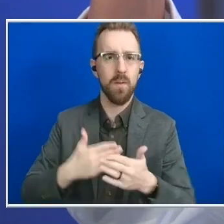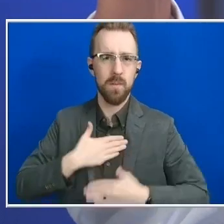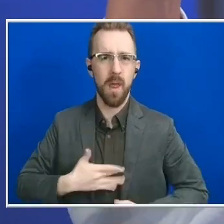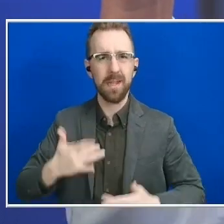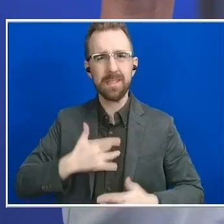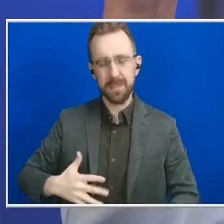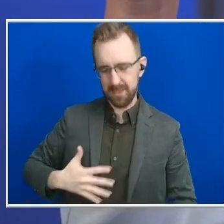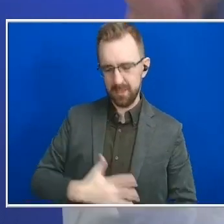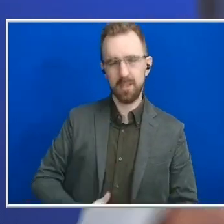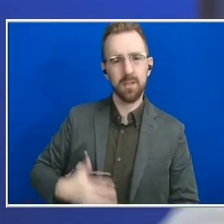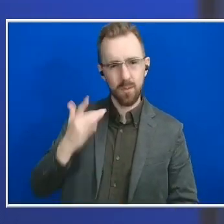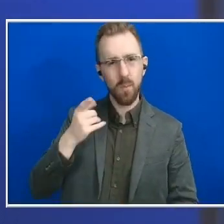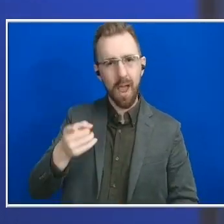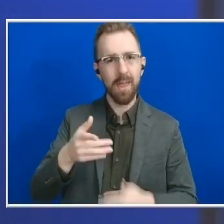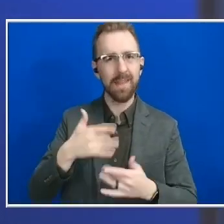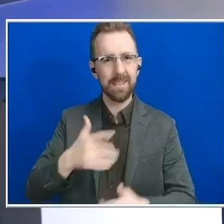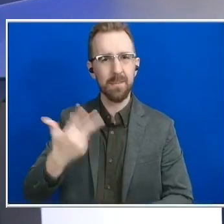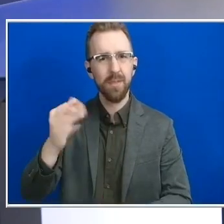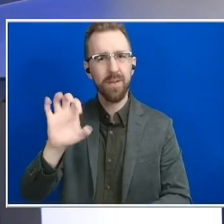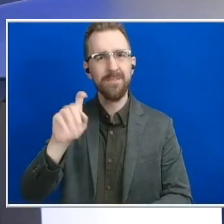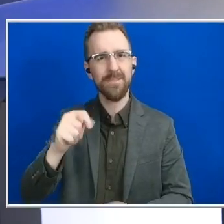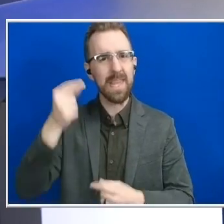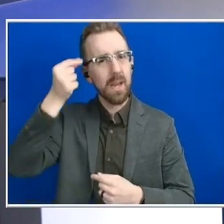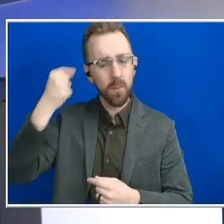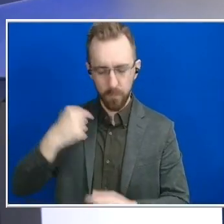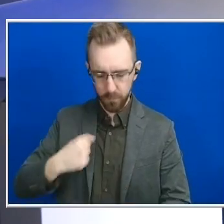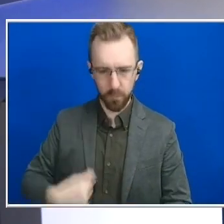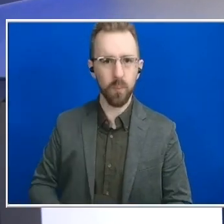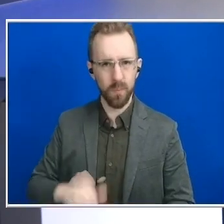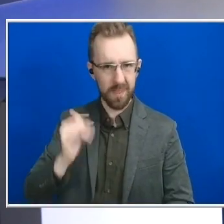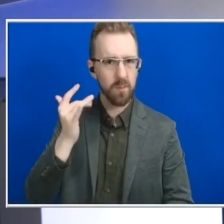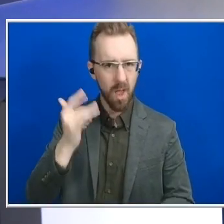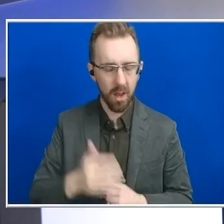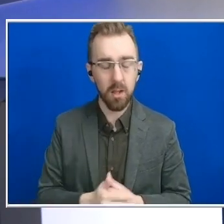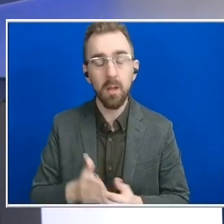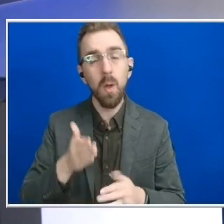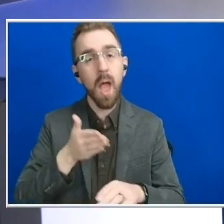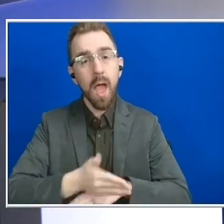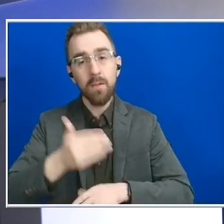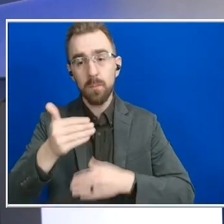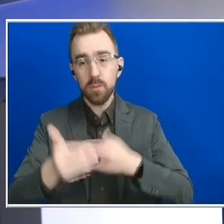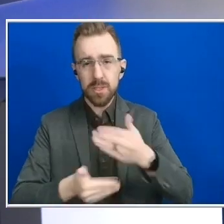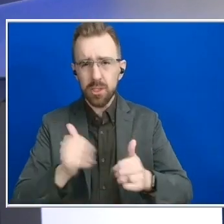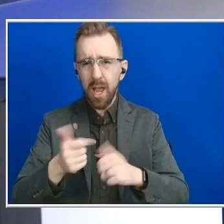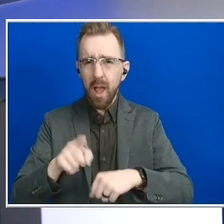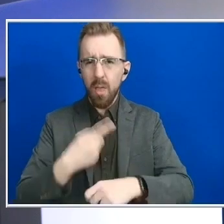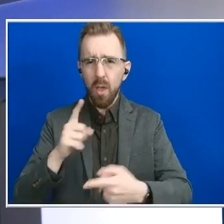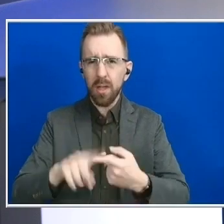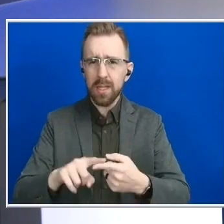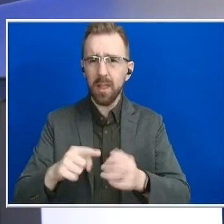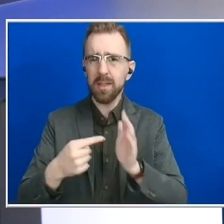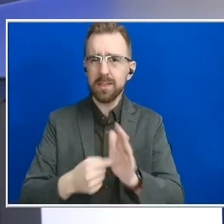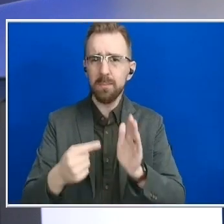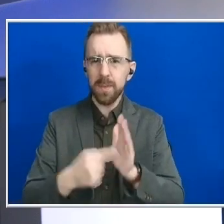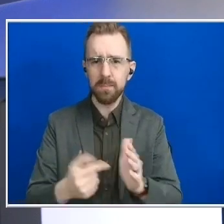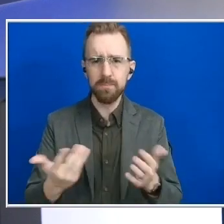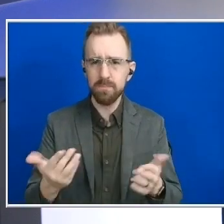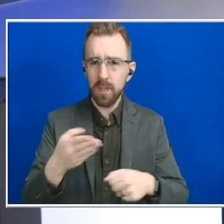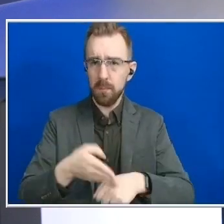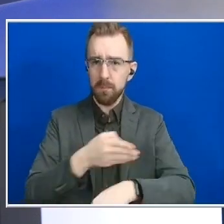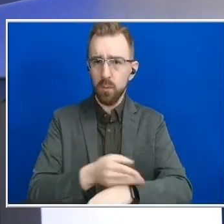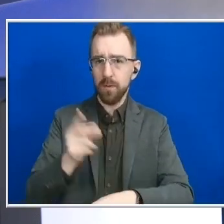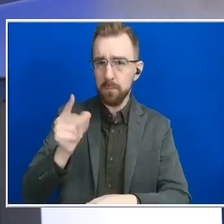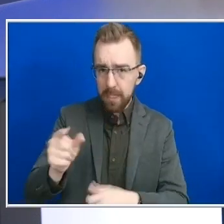device tends to be 3 foot long. So after you do that procedure, then how long does it take till symptoms improve immediately and then long